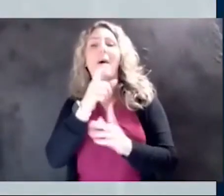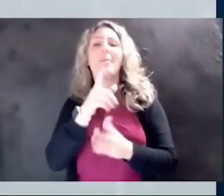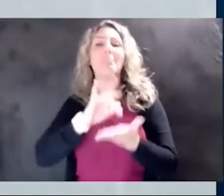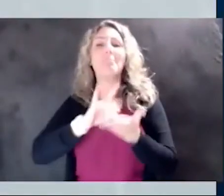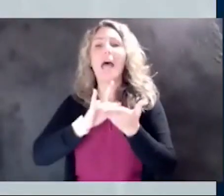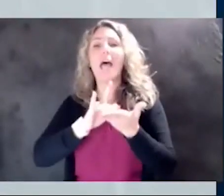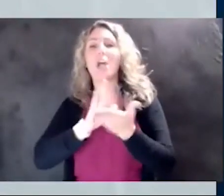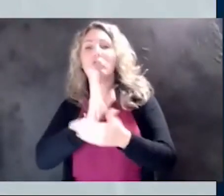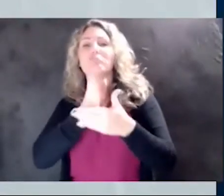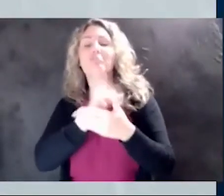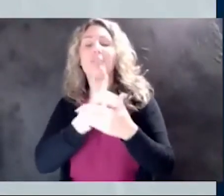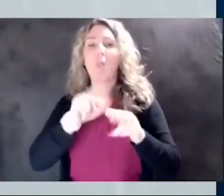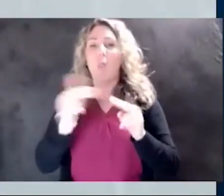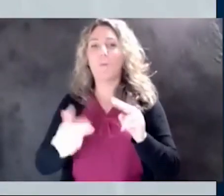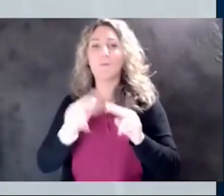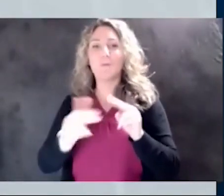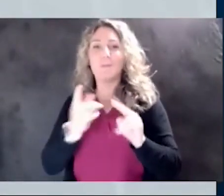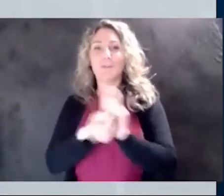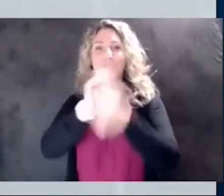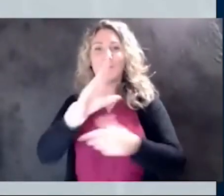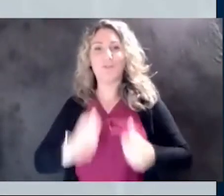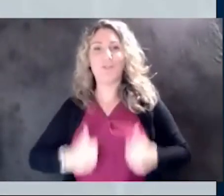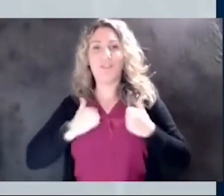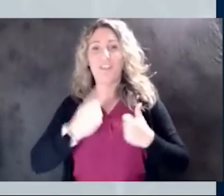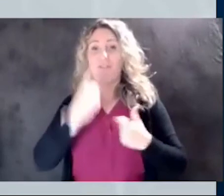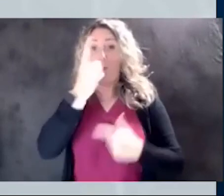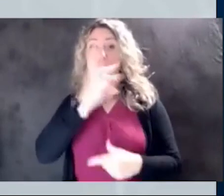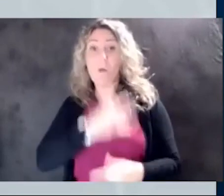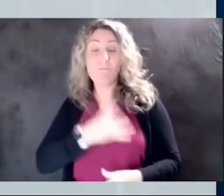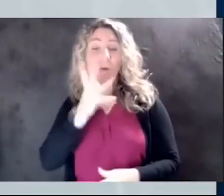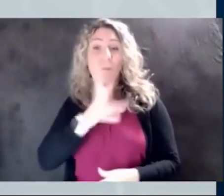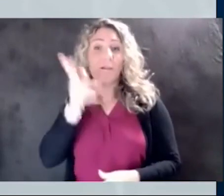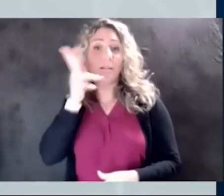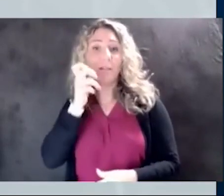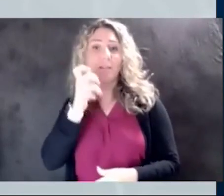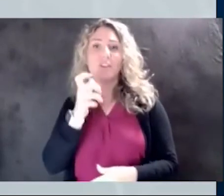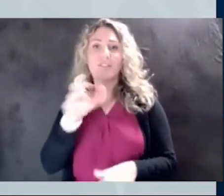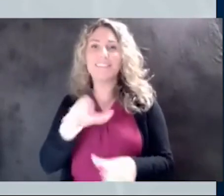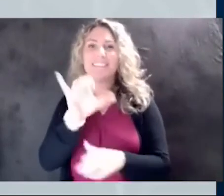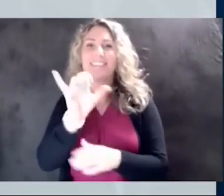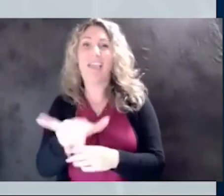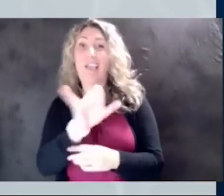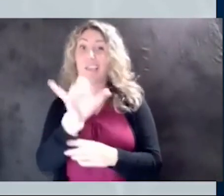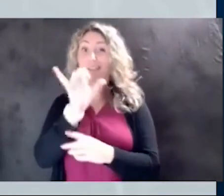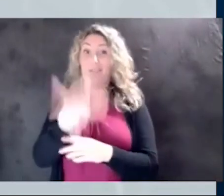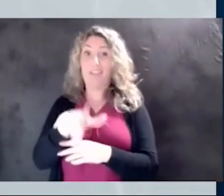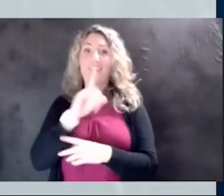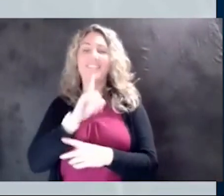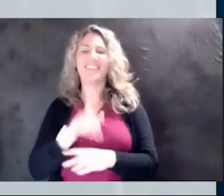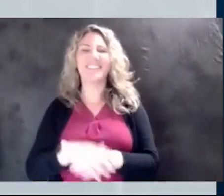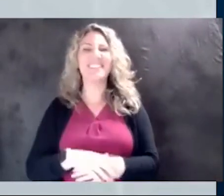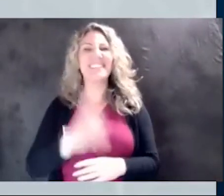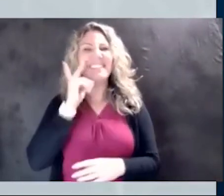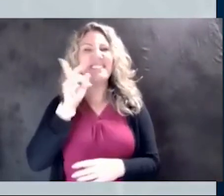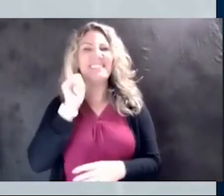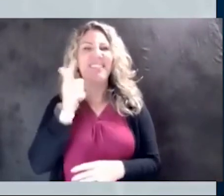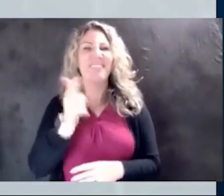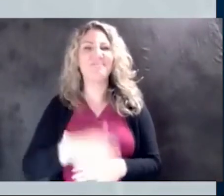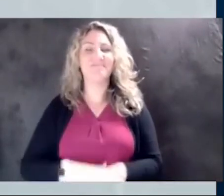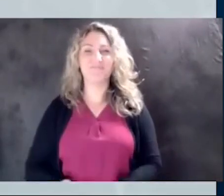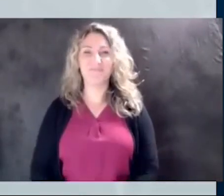help change your life. You're going to also hear from one woman who did it just like that, big time. So we'll see you then. Have a great one.